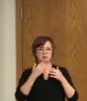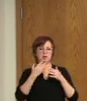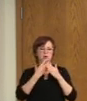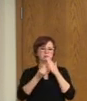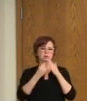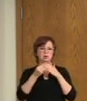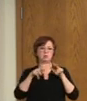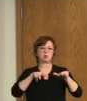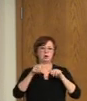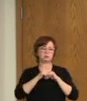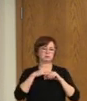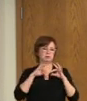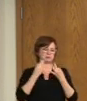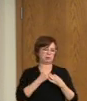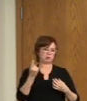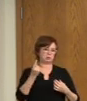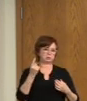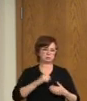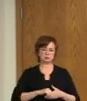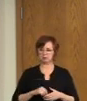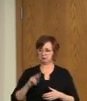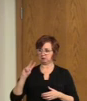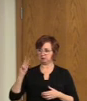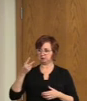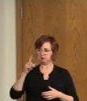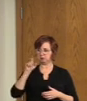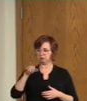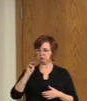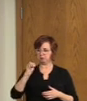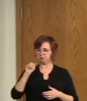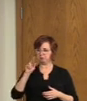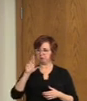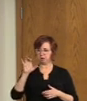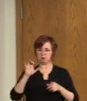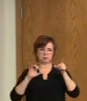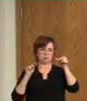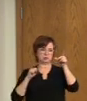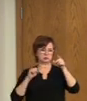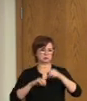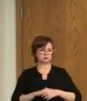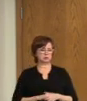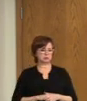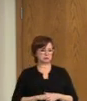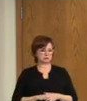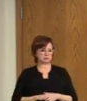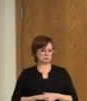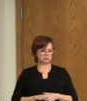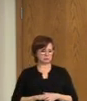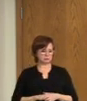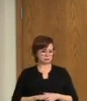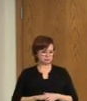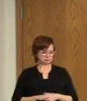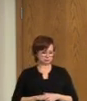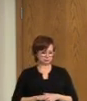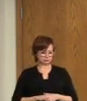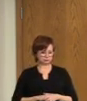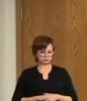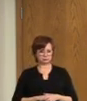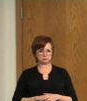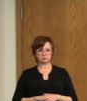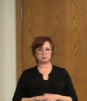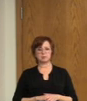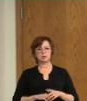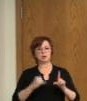walk. Do you have a follow-up question, Mark? Yes. Who should people contact if they are concerned